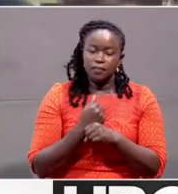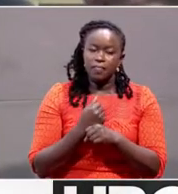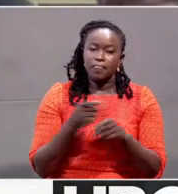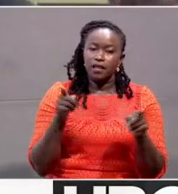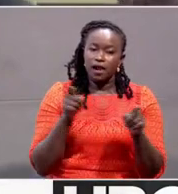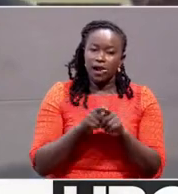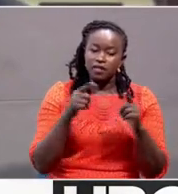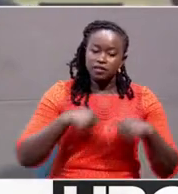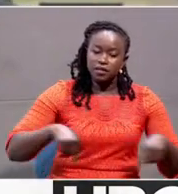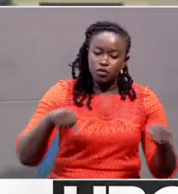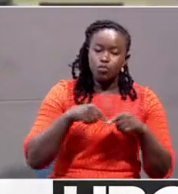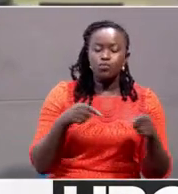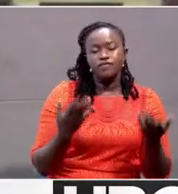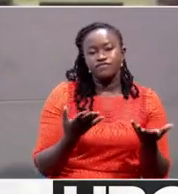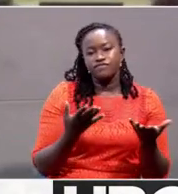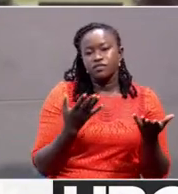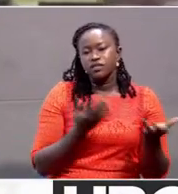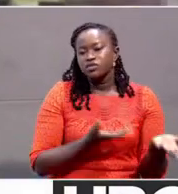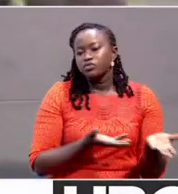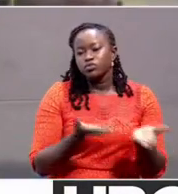taking them in